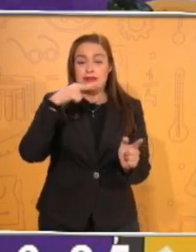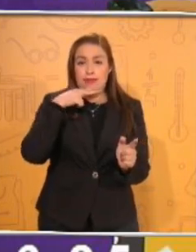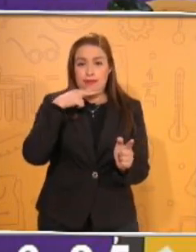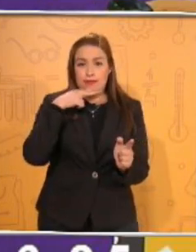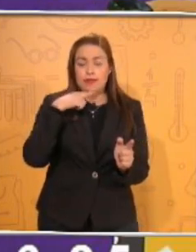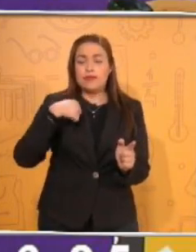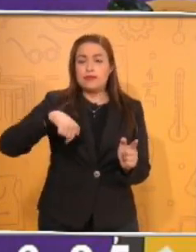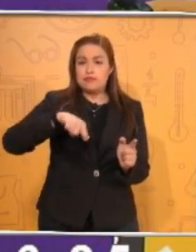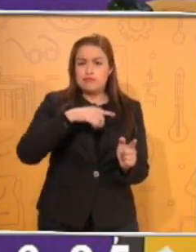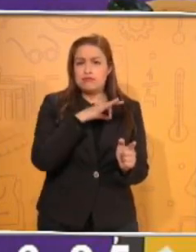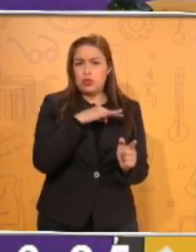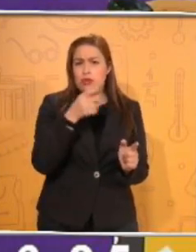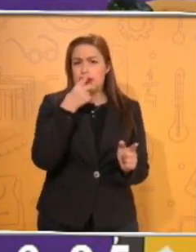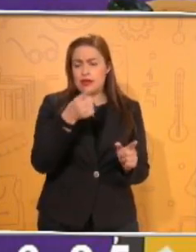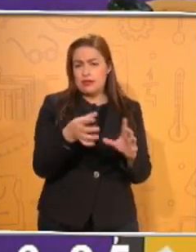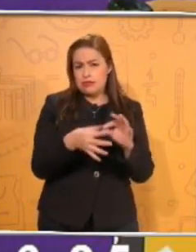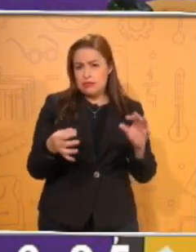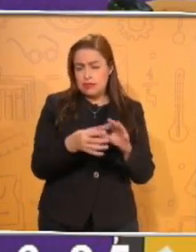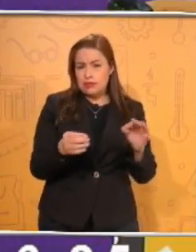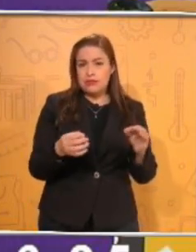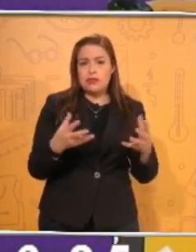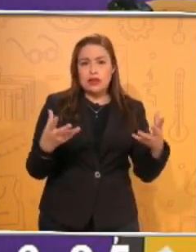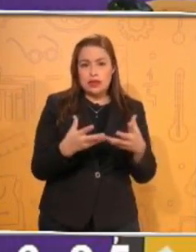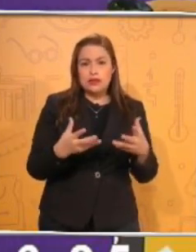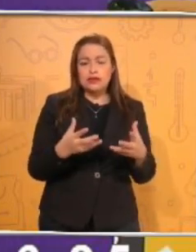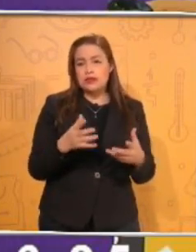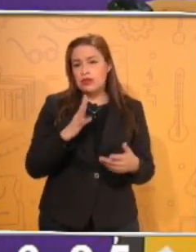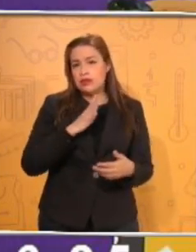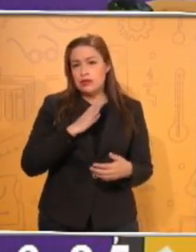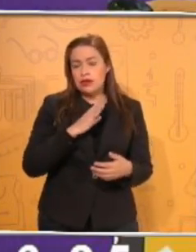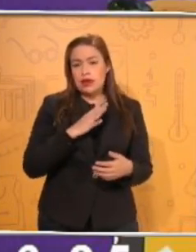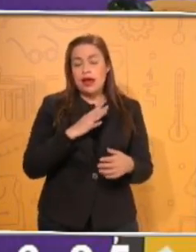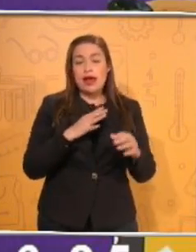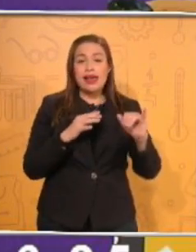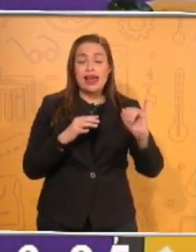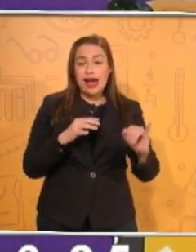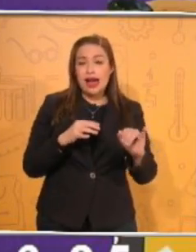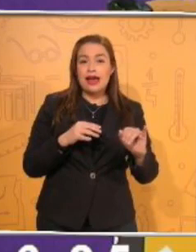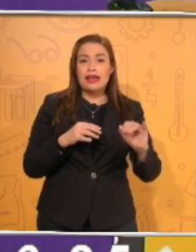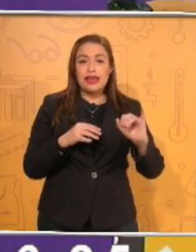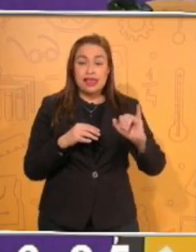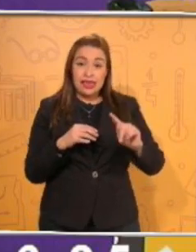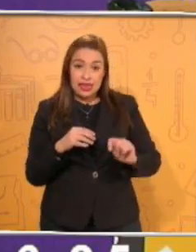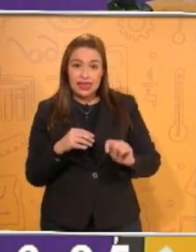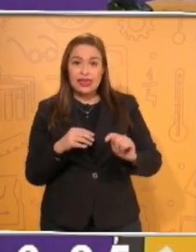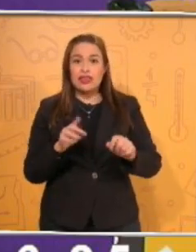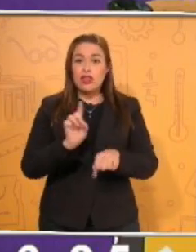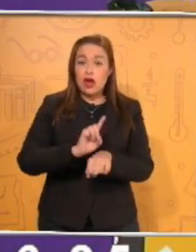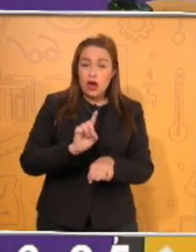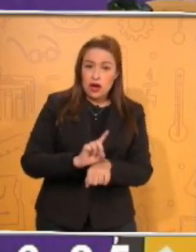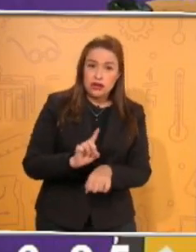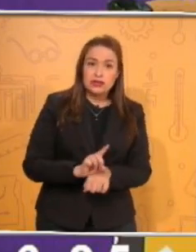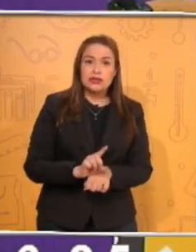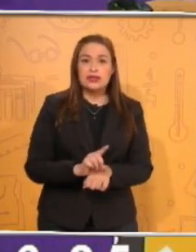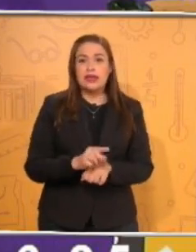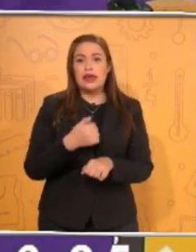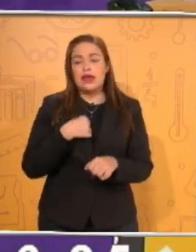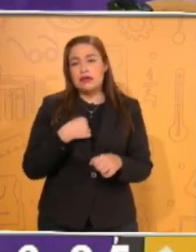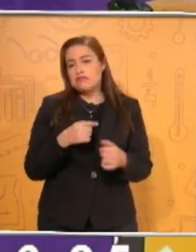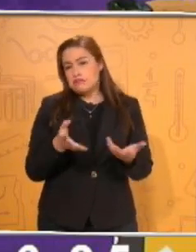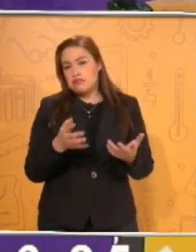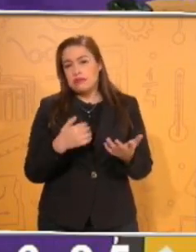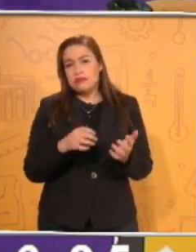can mention the action like a routine. I eat every day at 3 o'clock.